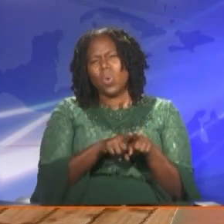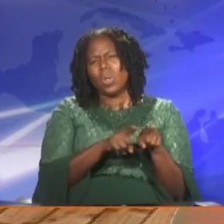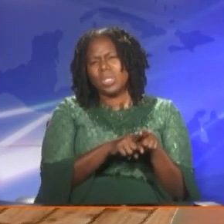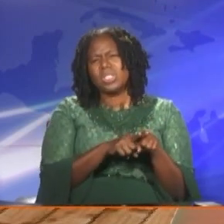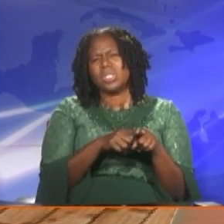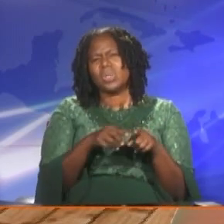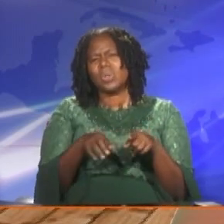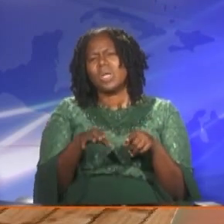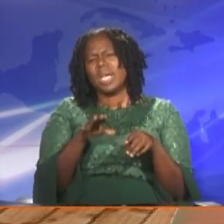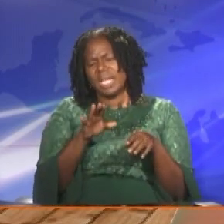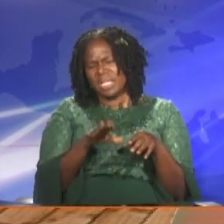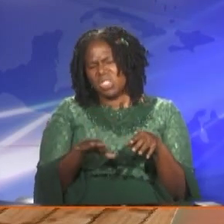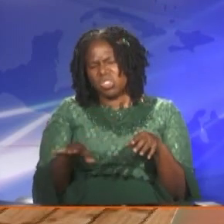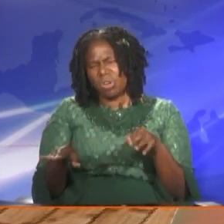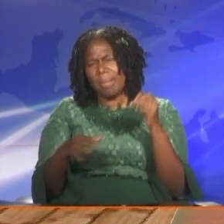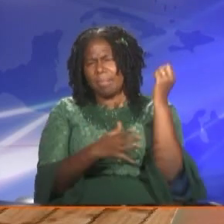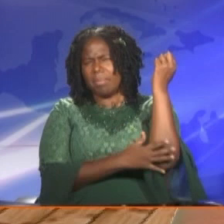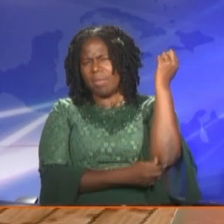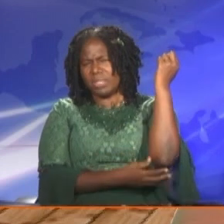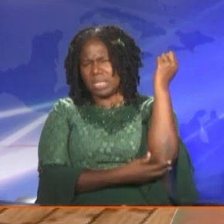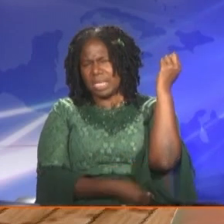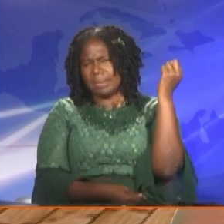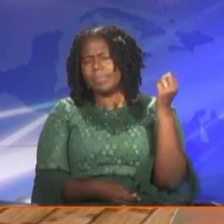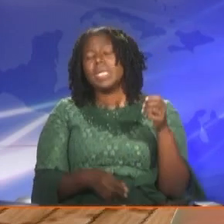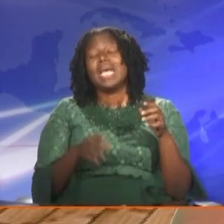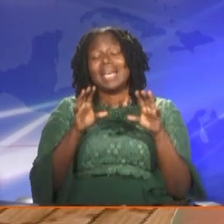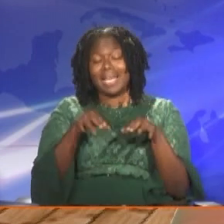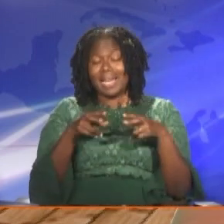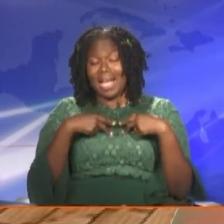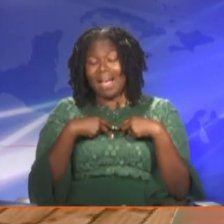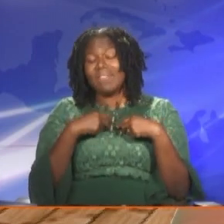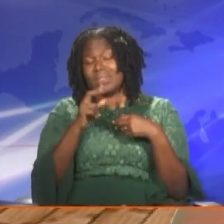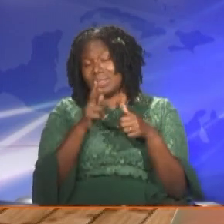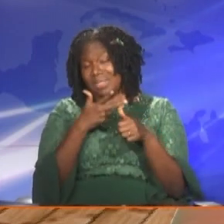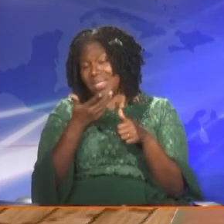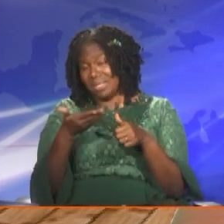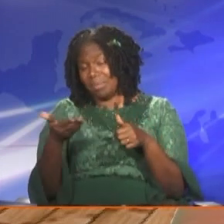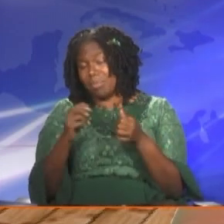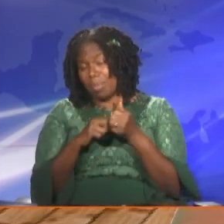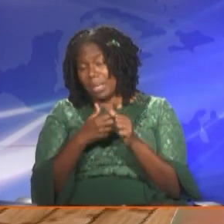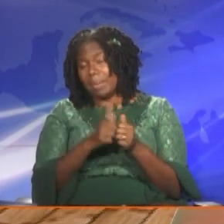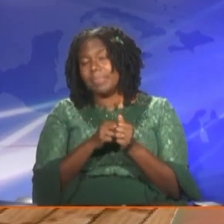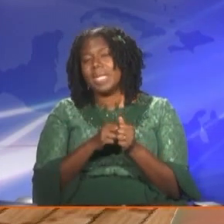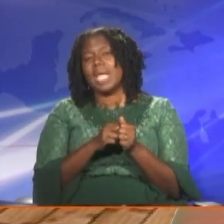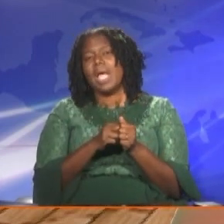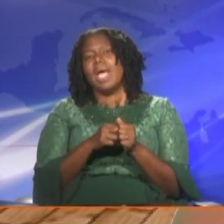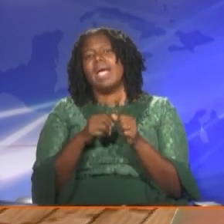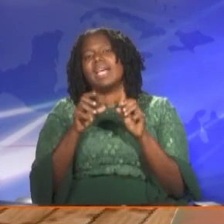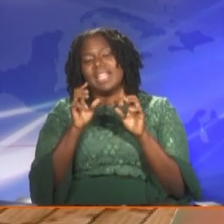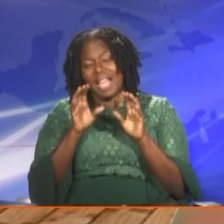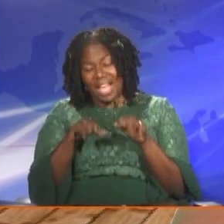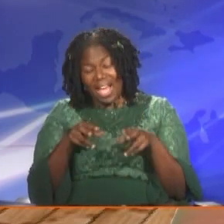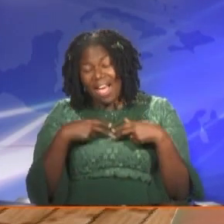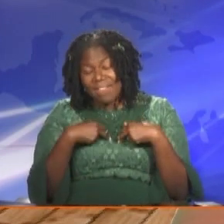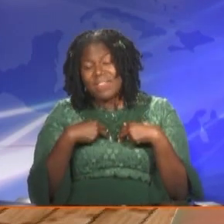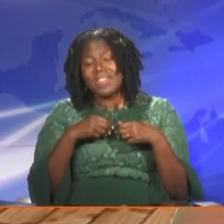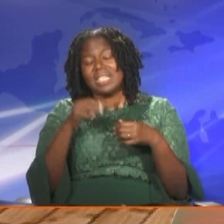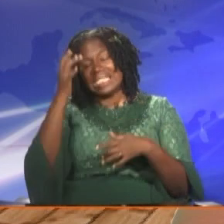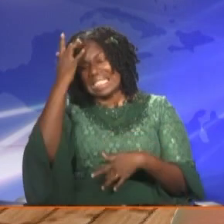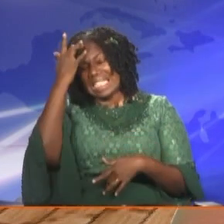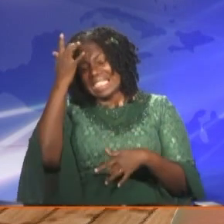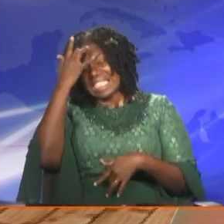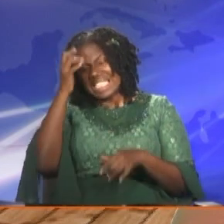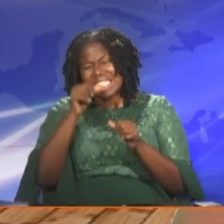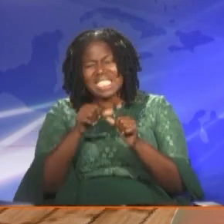poverty. So you have long-term illnesses also. You also have, if there's an intersection with poverty and